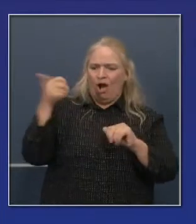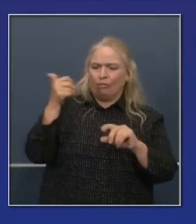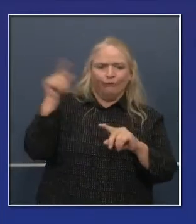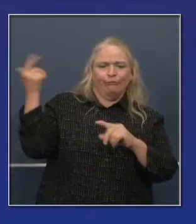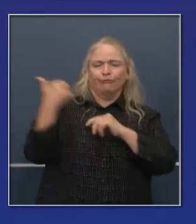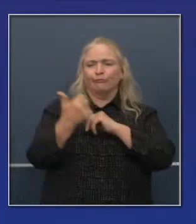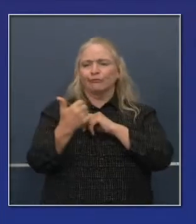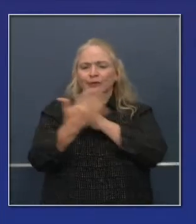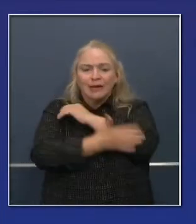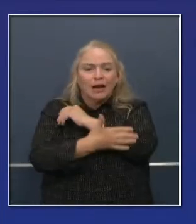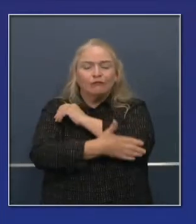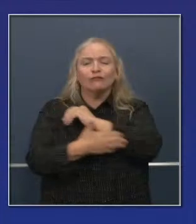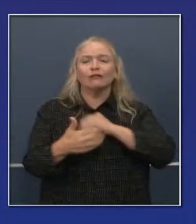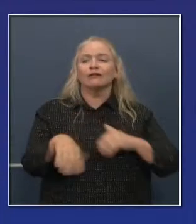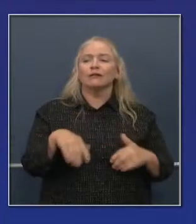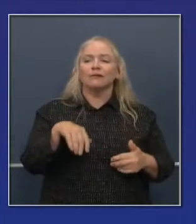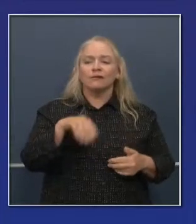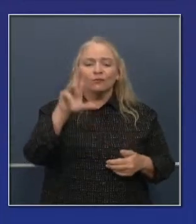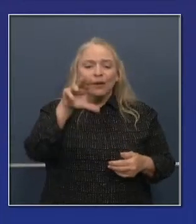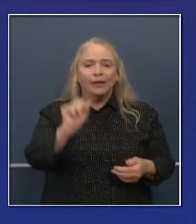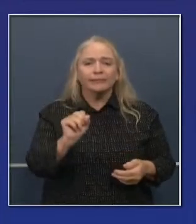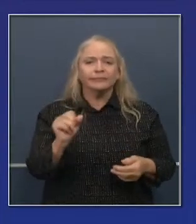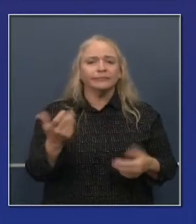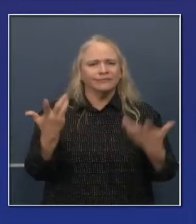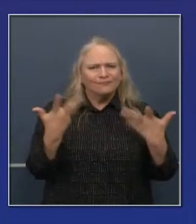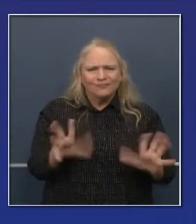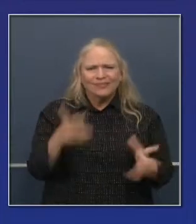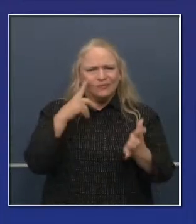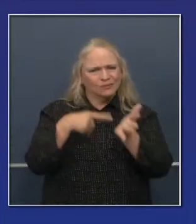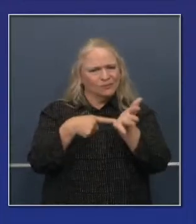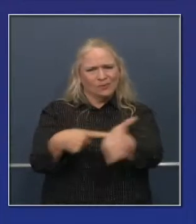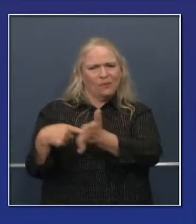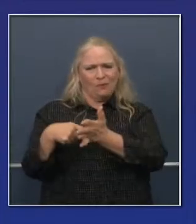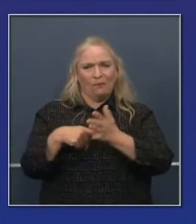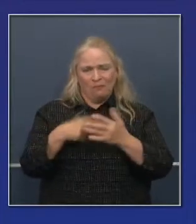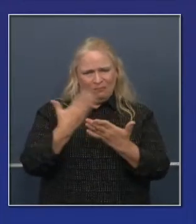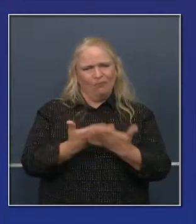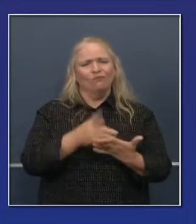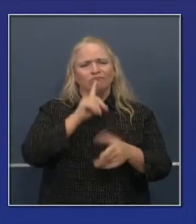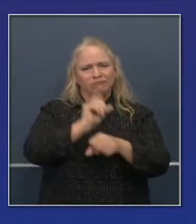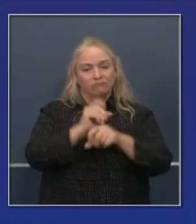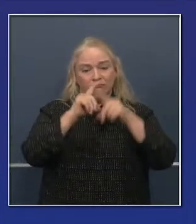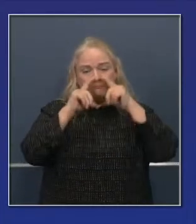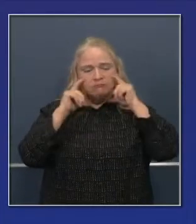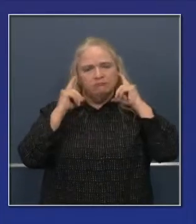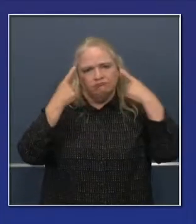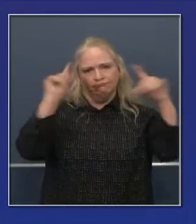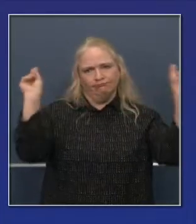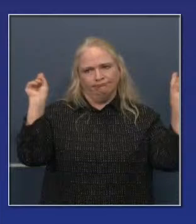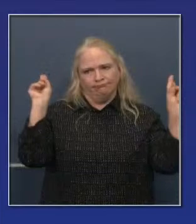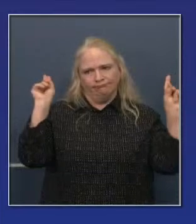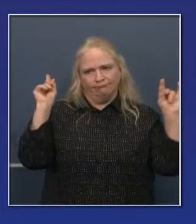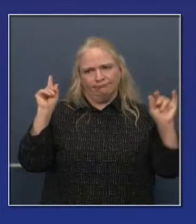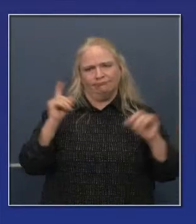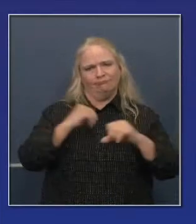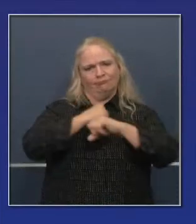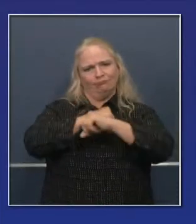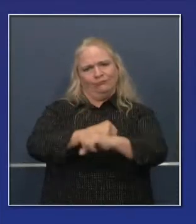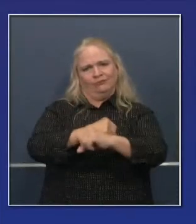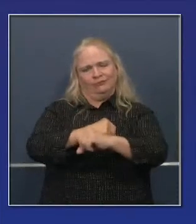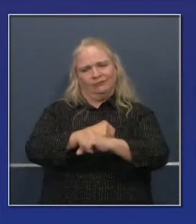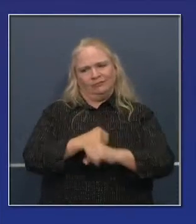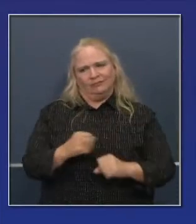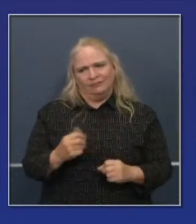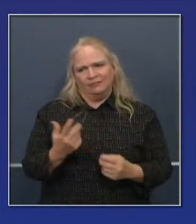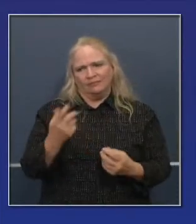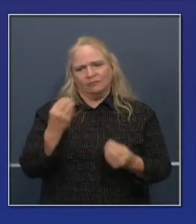requiring nationwide wearing of masks and face covering? They are much better off than, unfortunately, our